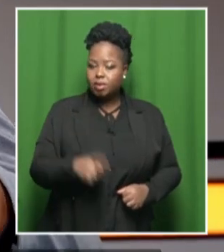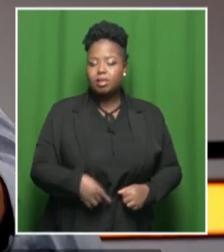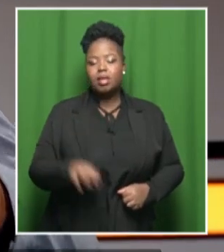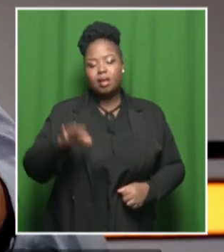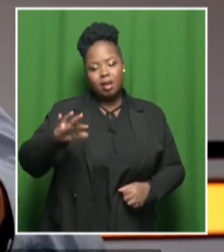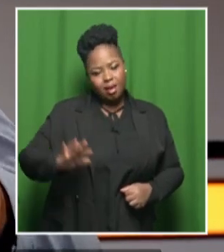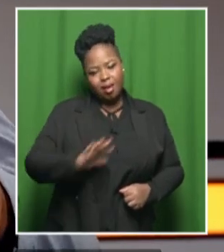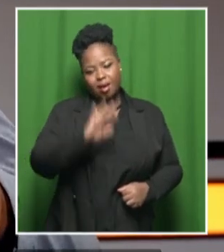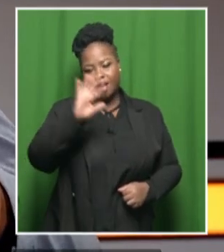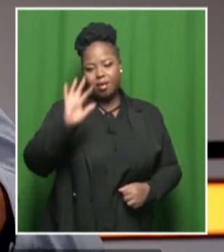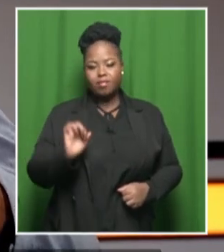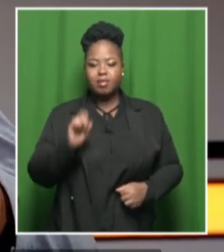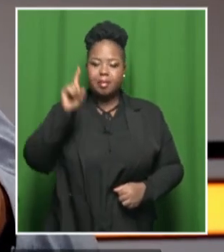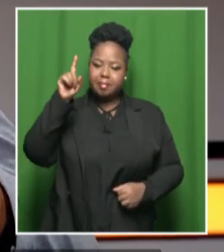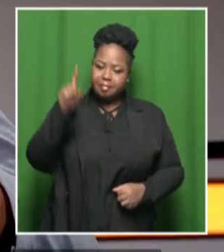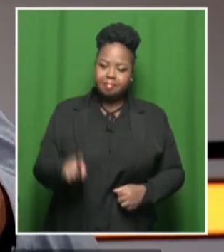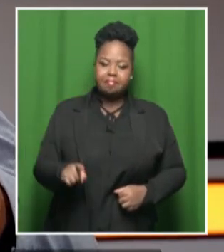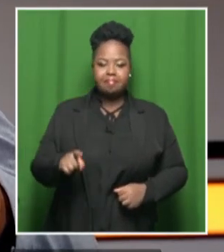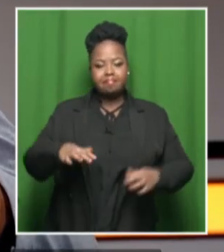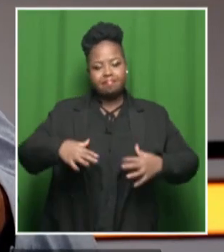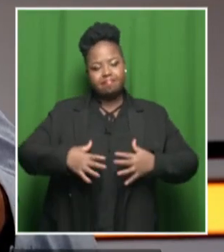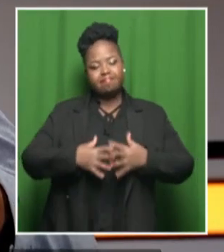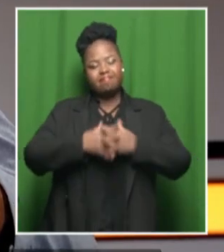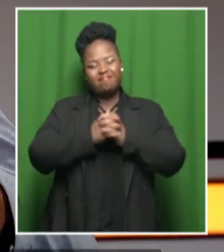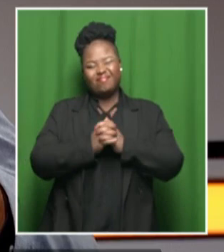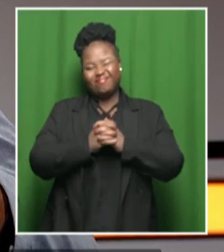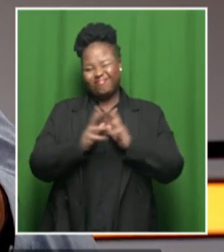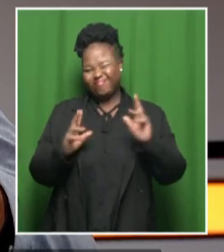still very, very, very